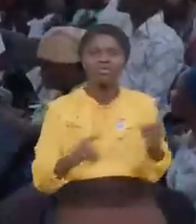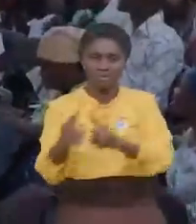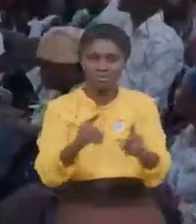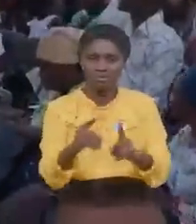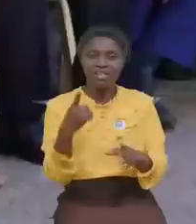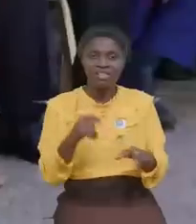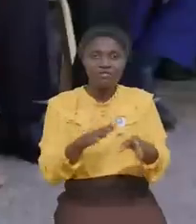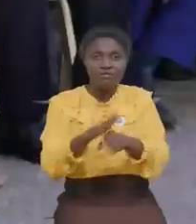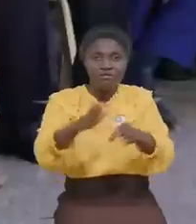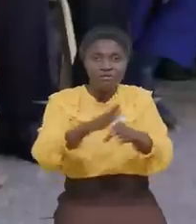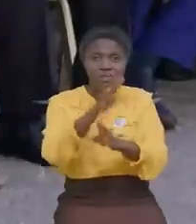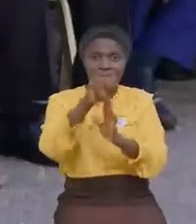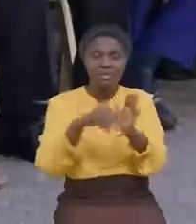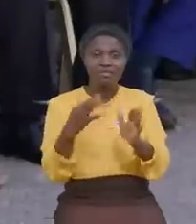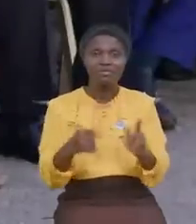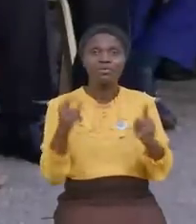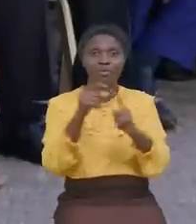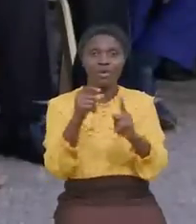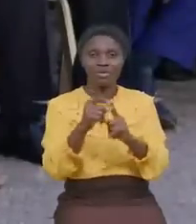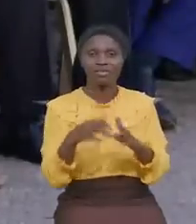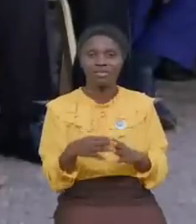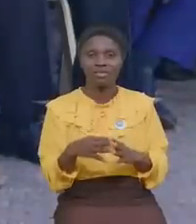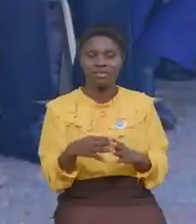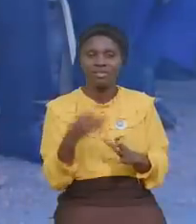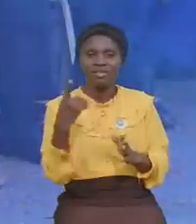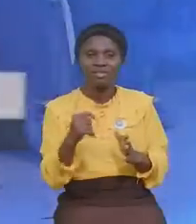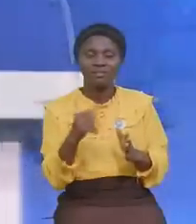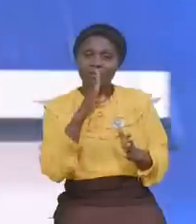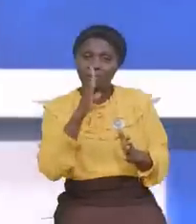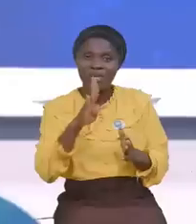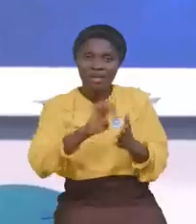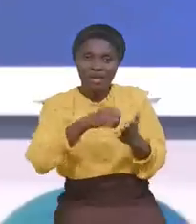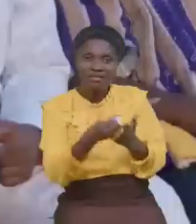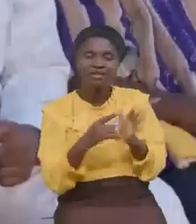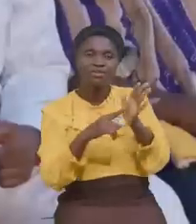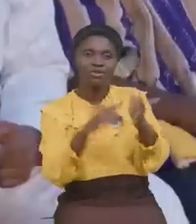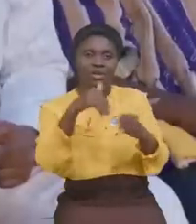of the word will be evident in my life tonight.